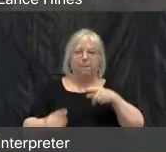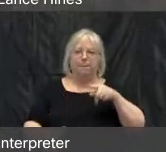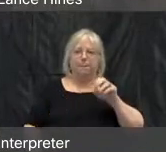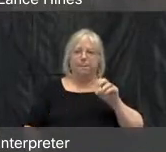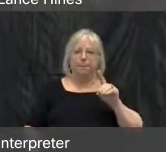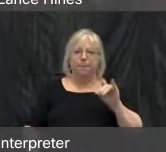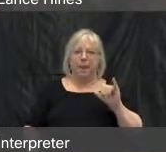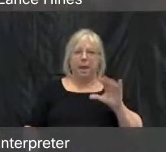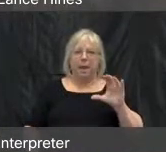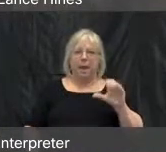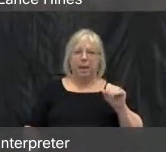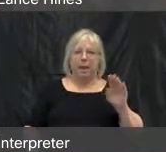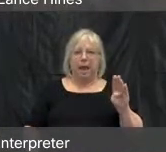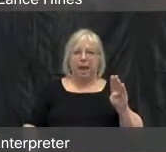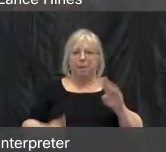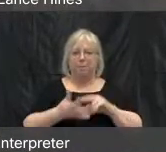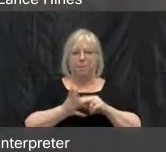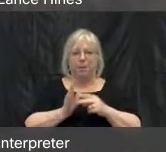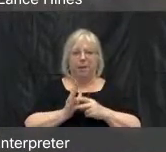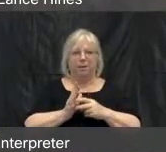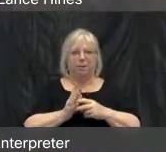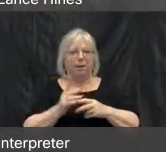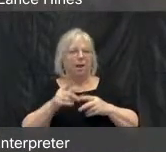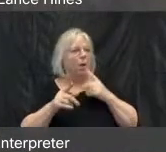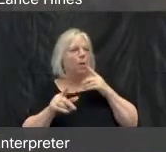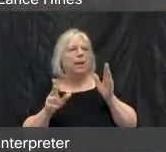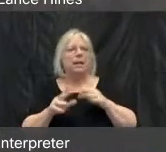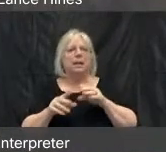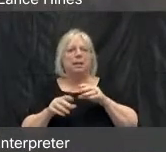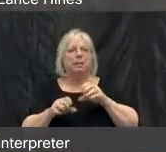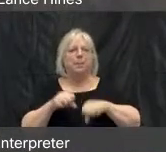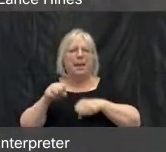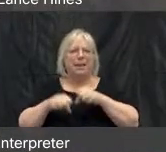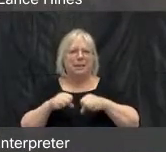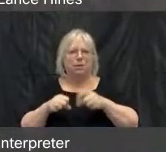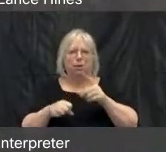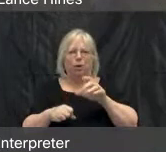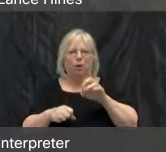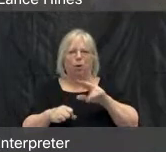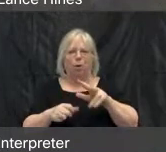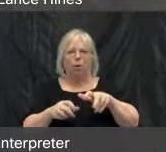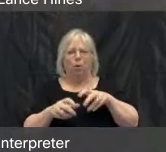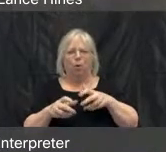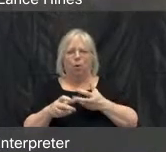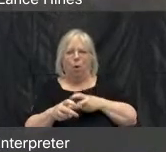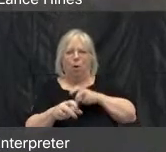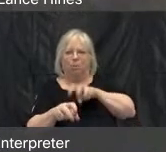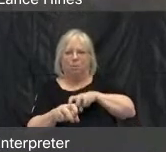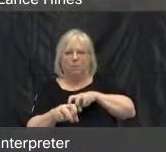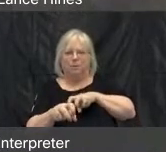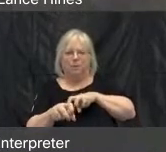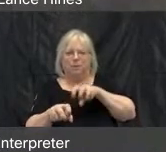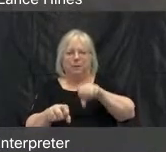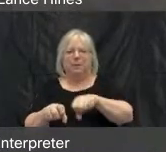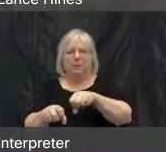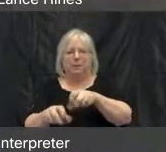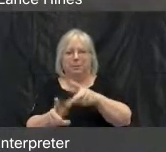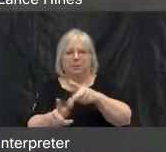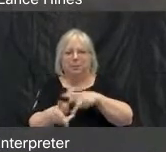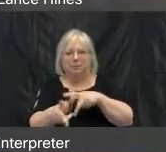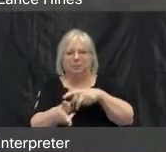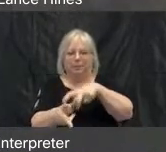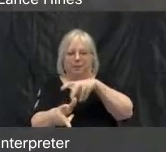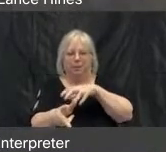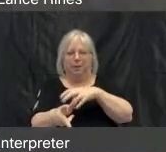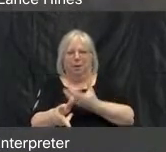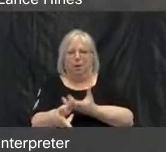saw. A little bicycle with a cart. And have you ever seen those?